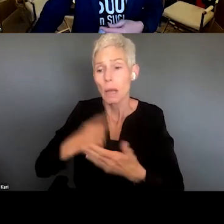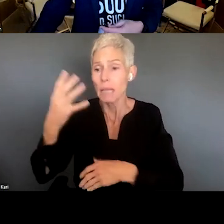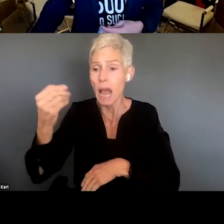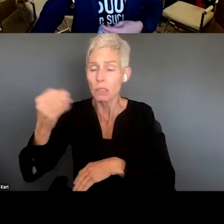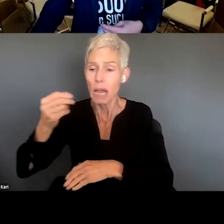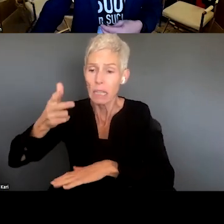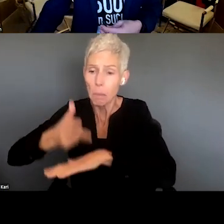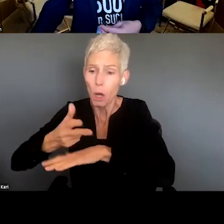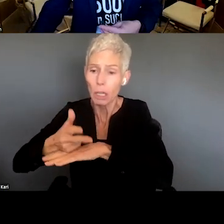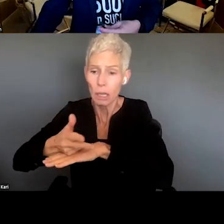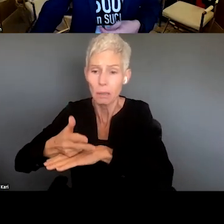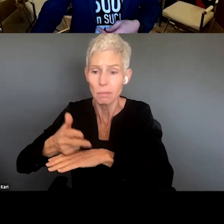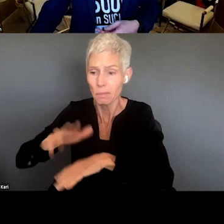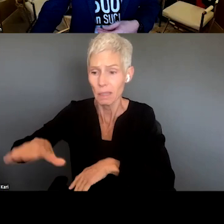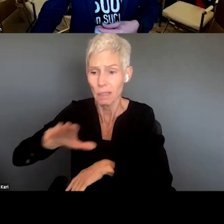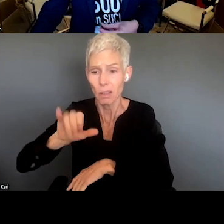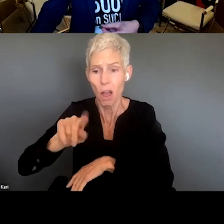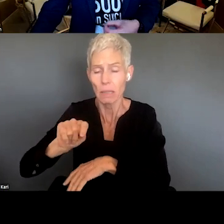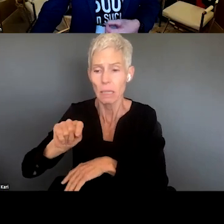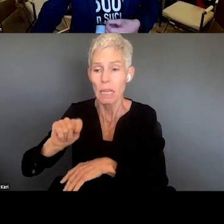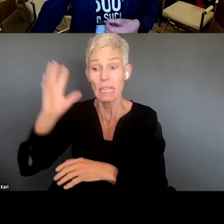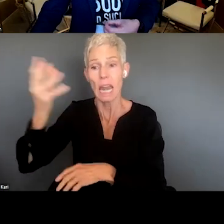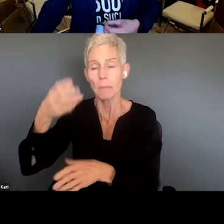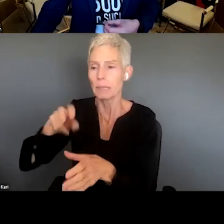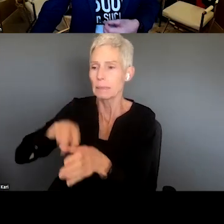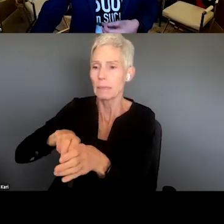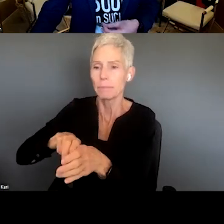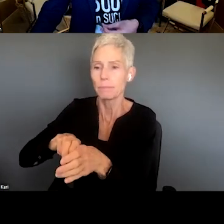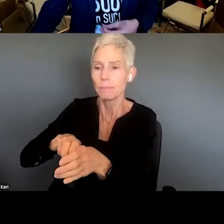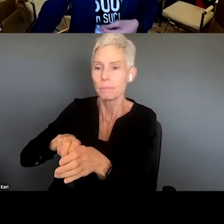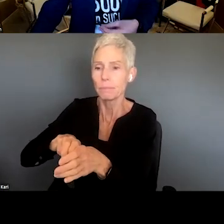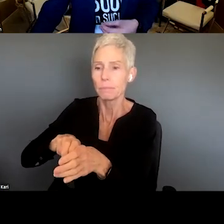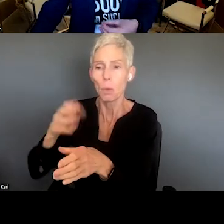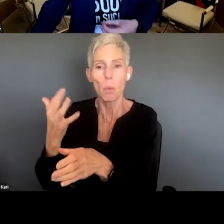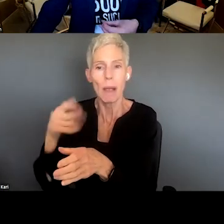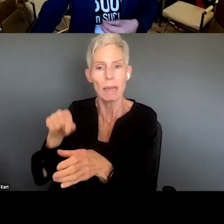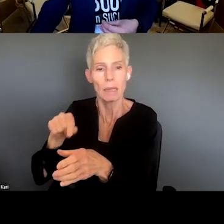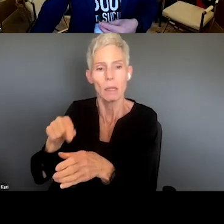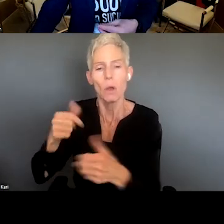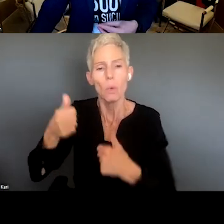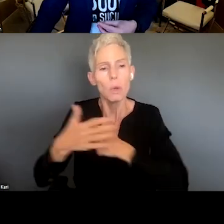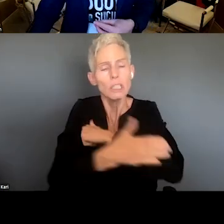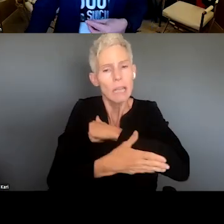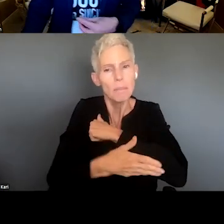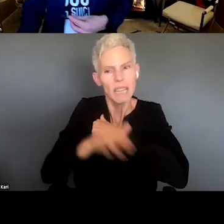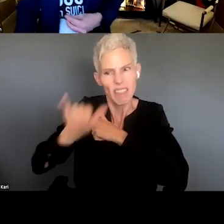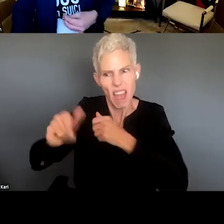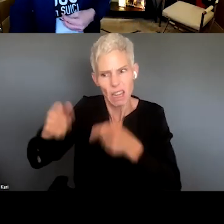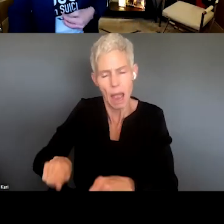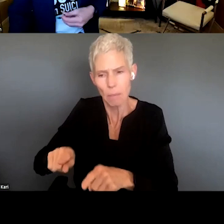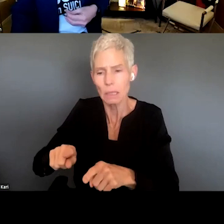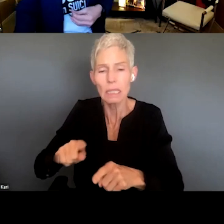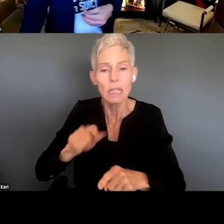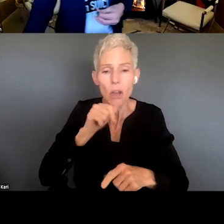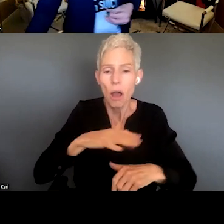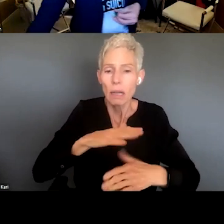parking lot in an ambulance. In what country does this practice occur due to a lack of available beds